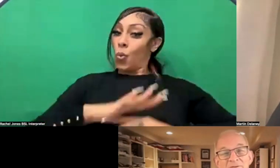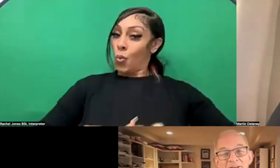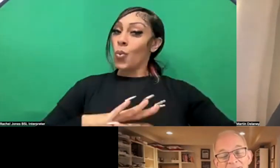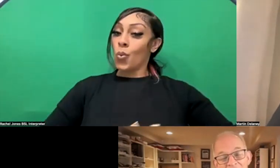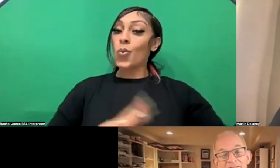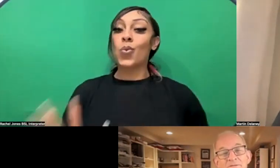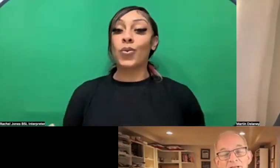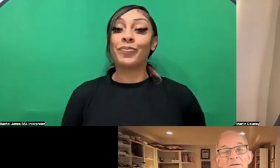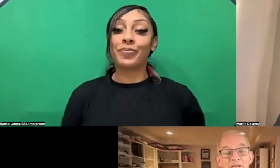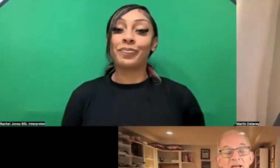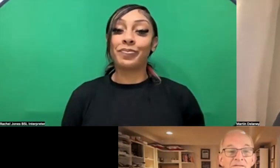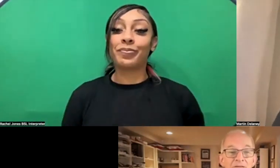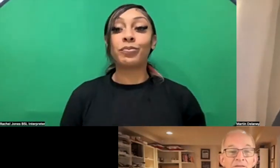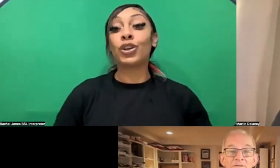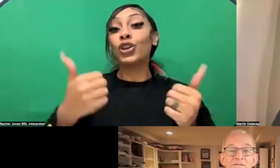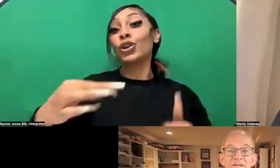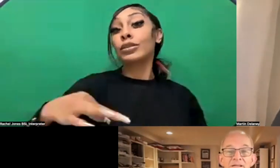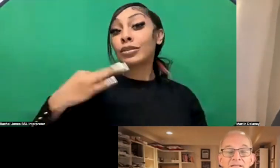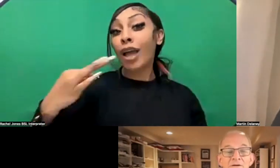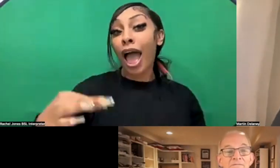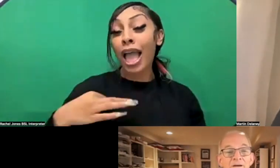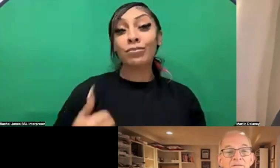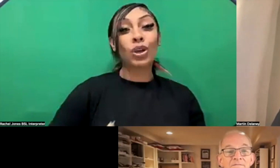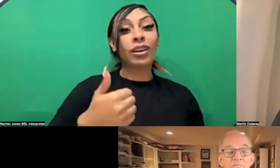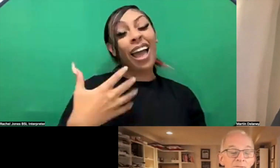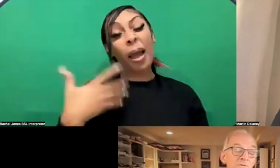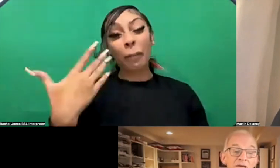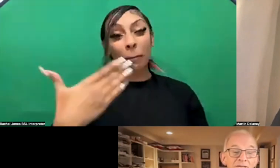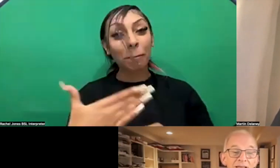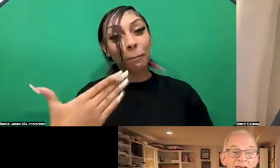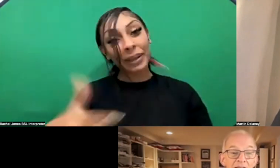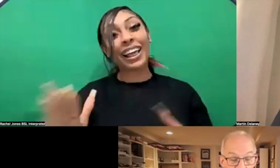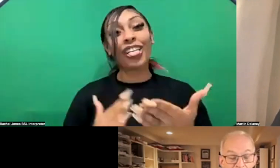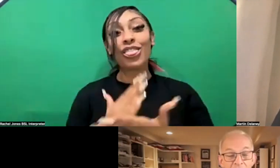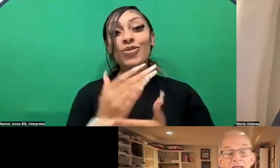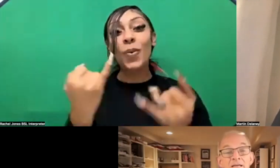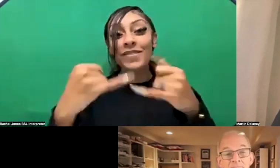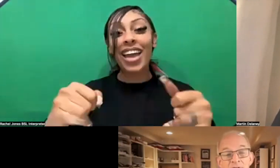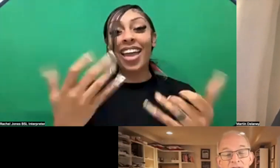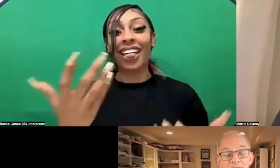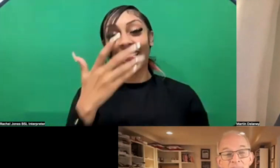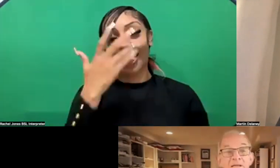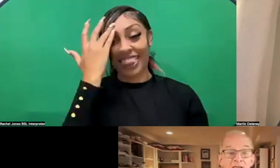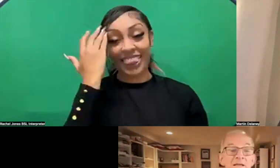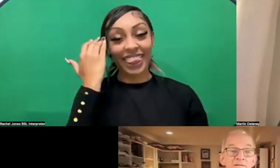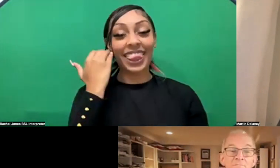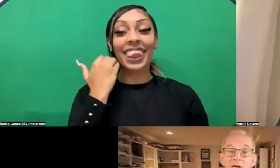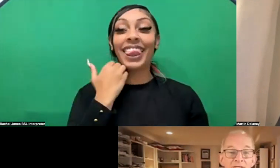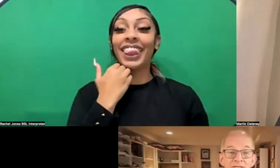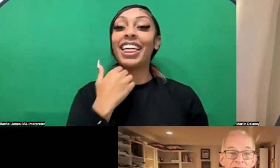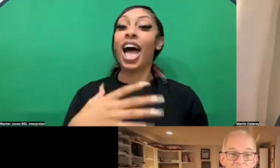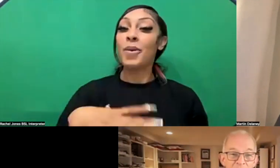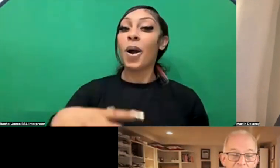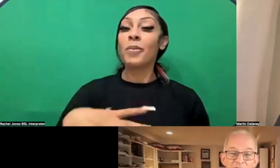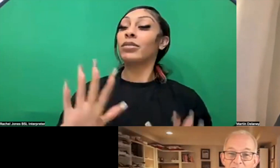had good times and I've had failures. And so I found what I'm good at. And I like to stay merely being a designer of products